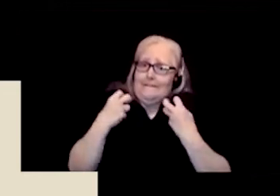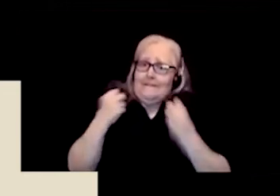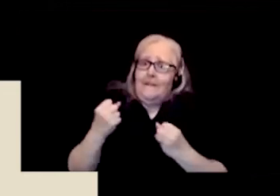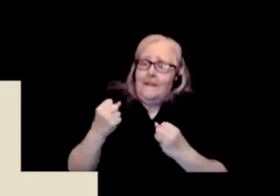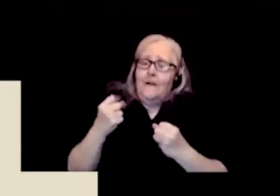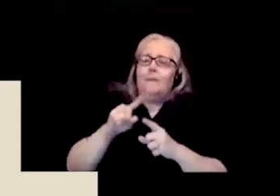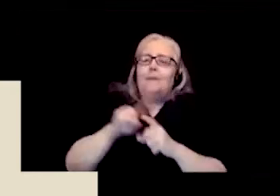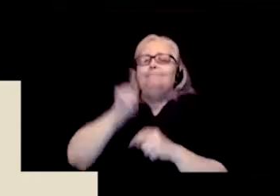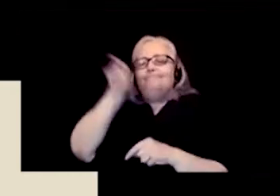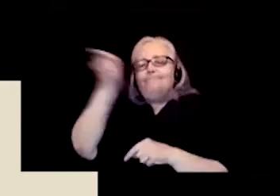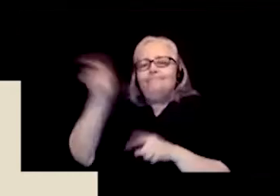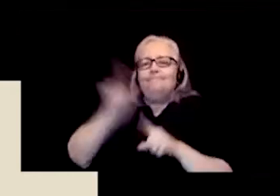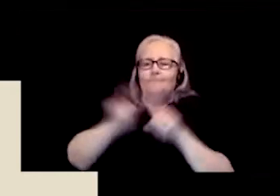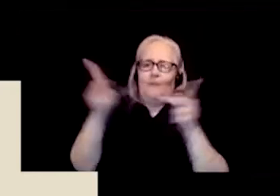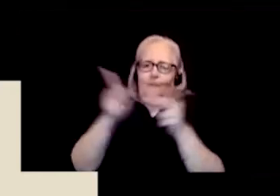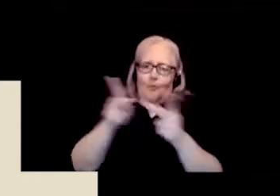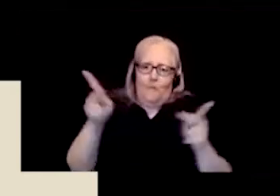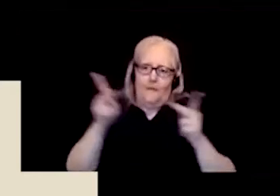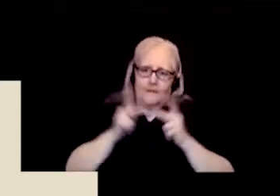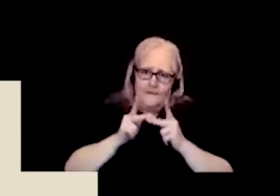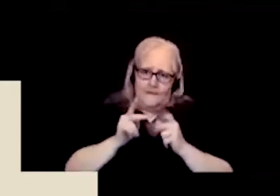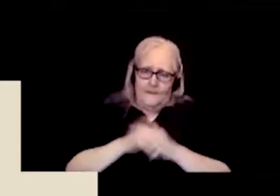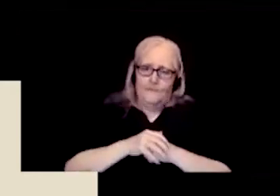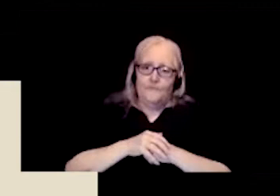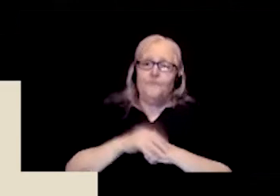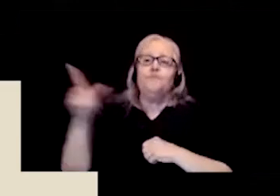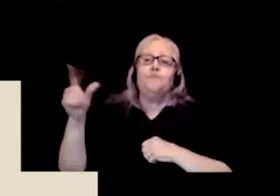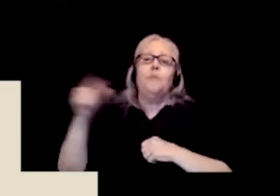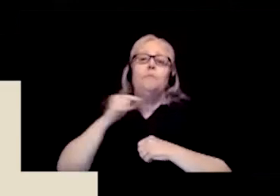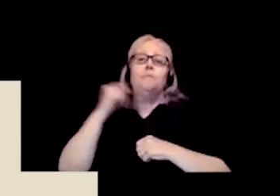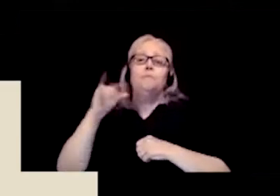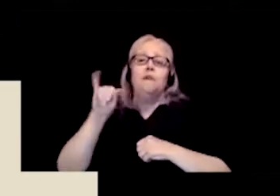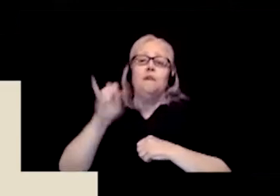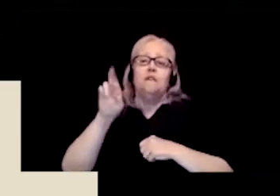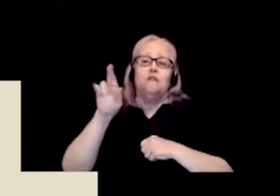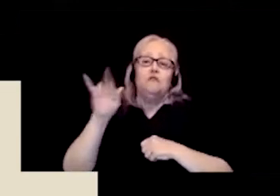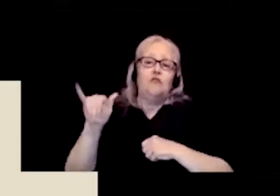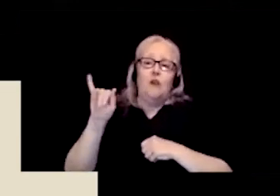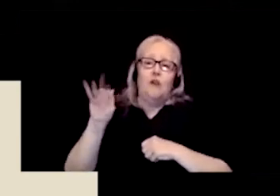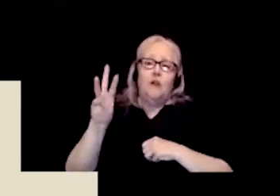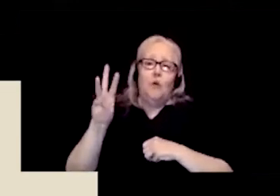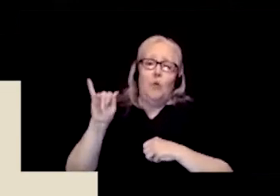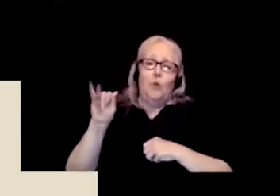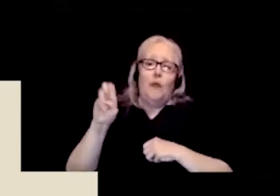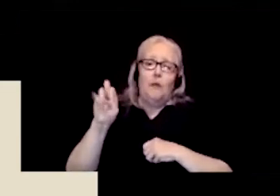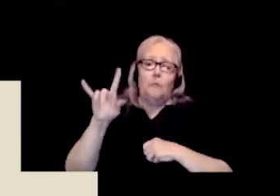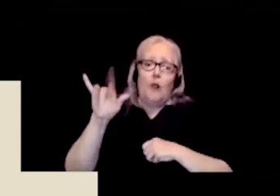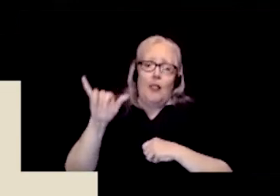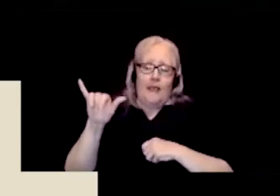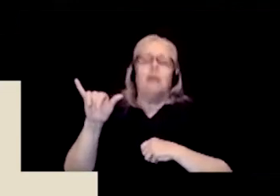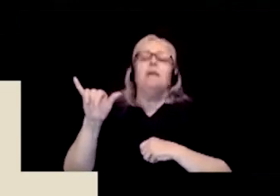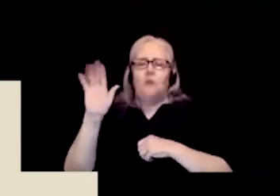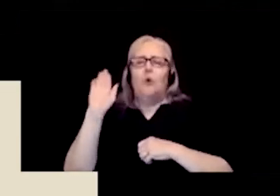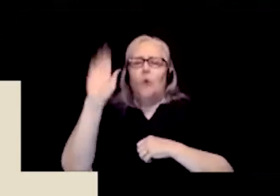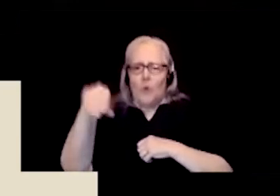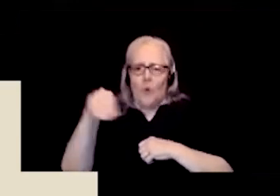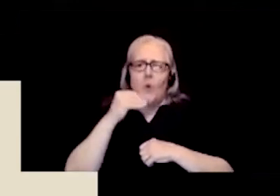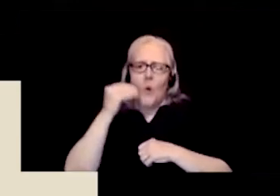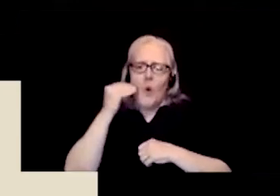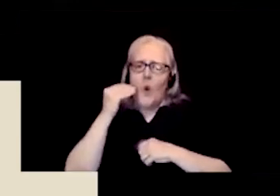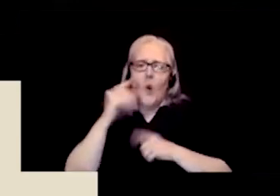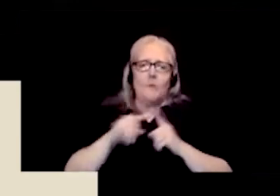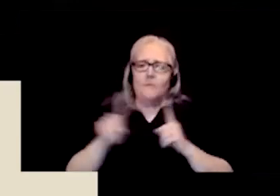facility. Bishop Jerry Wimberly was later discharged home without his dear son, who fought